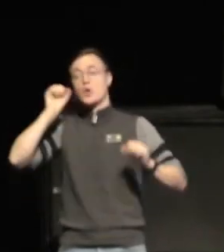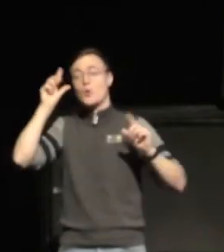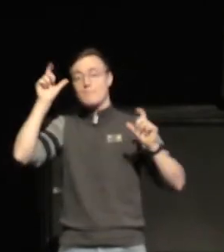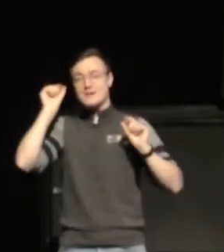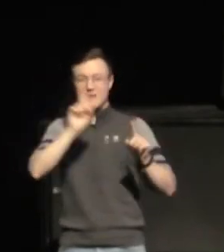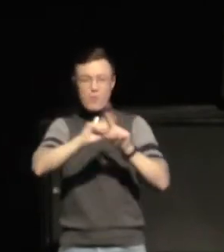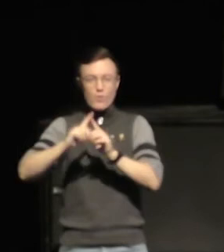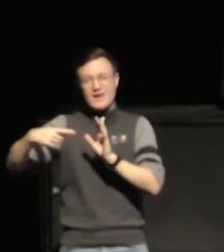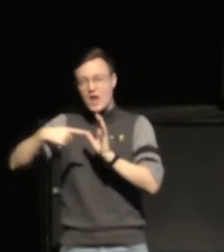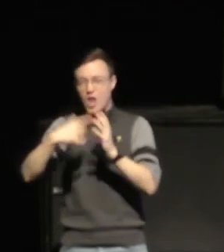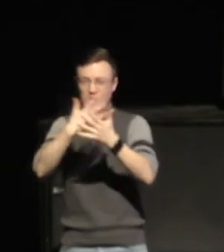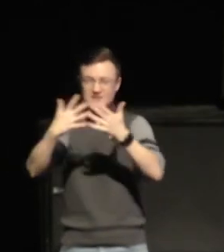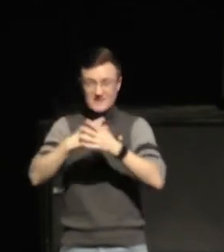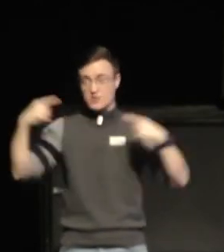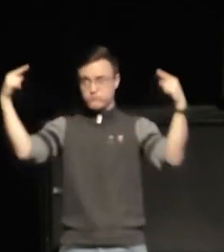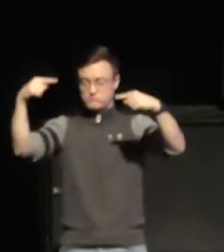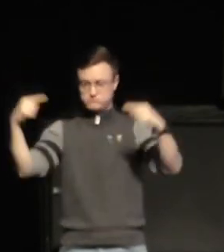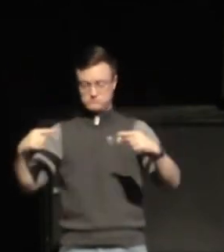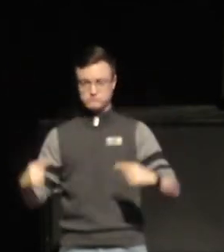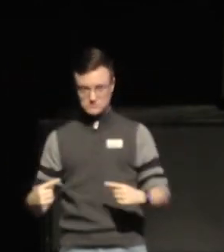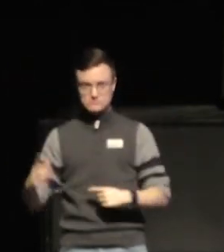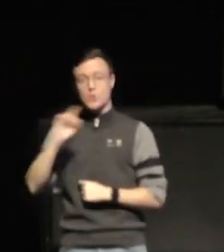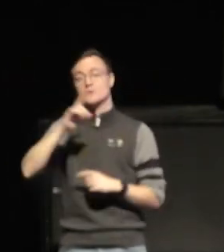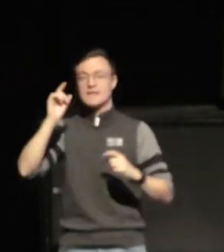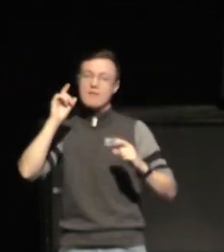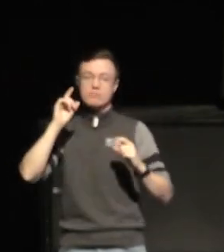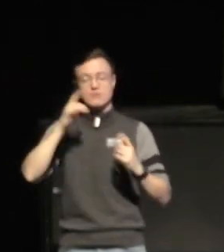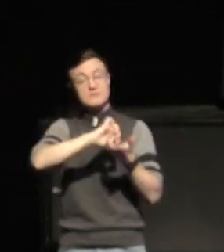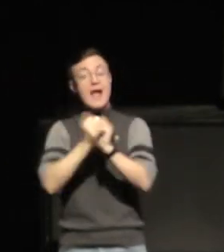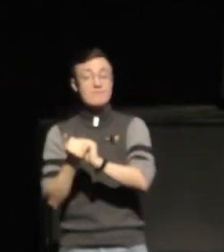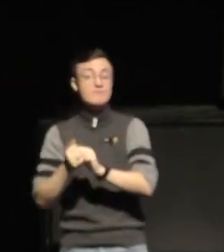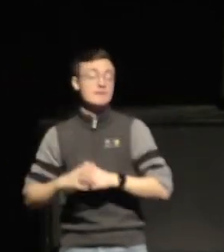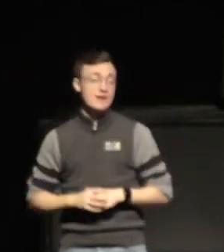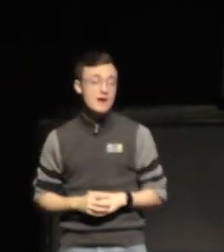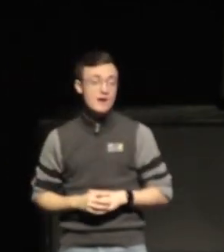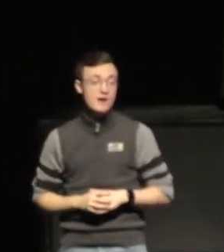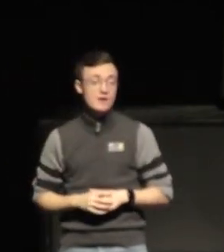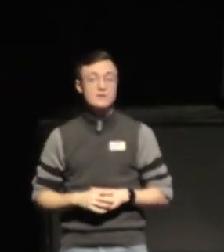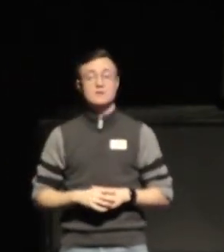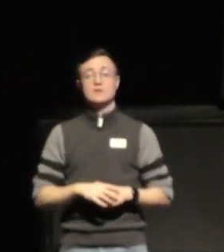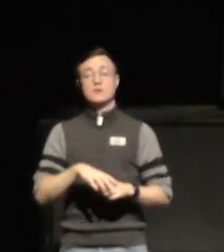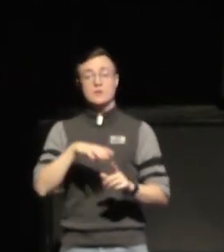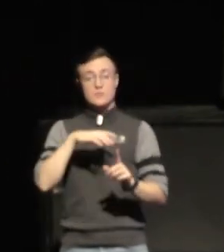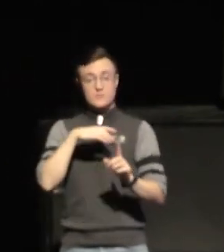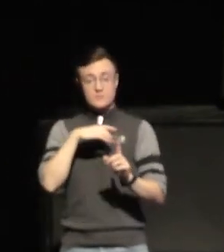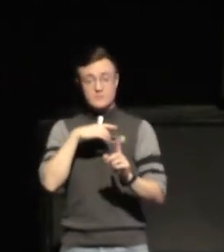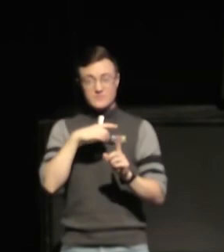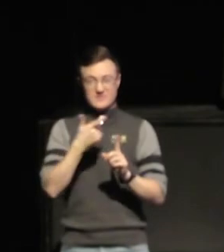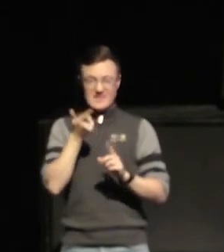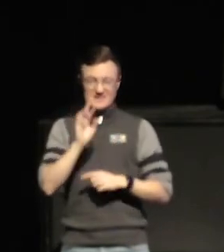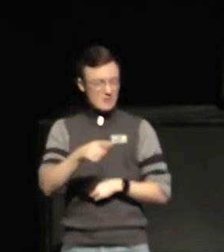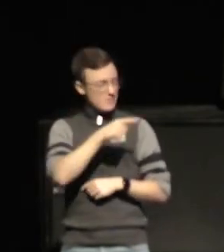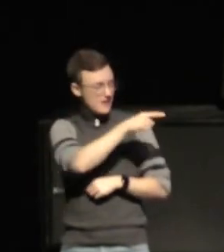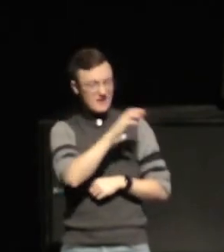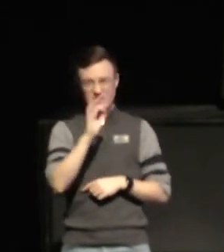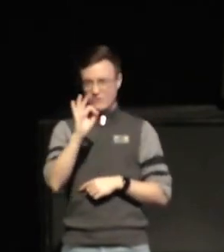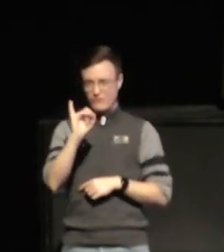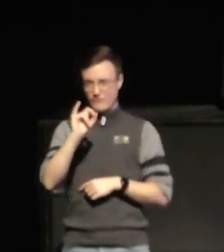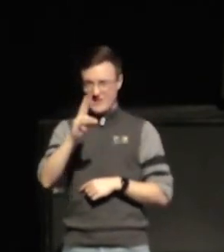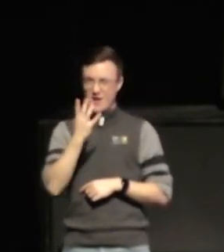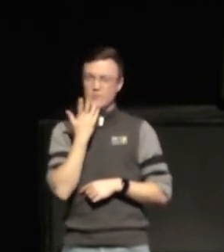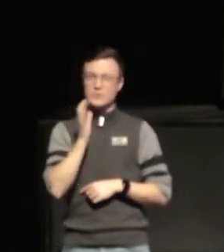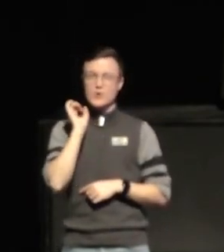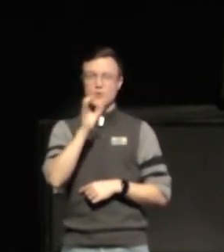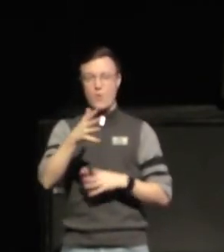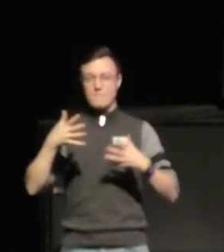better advocate to change them. And also to bring different stakeholders to the table. That intersectional analysis that FIAN has